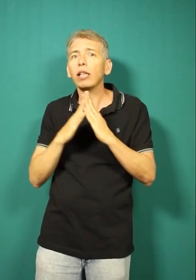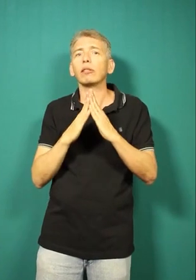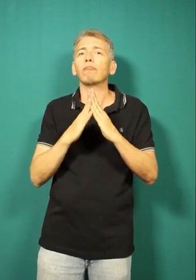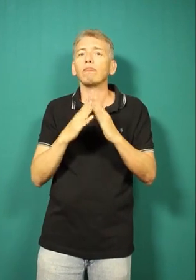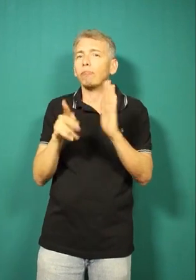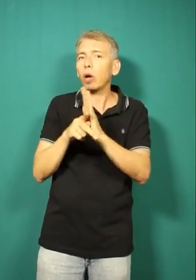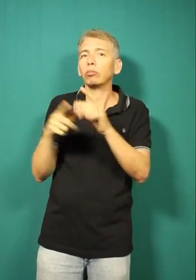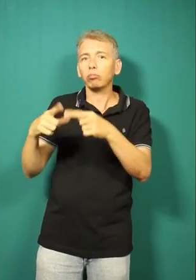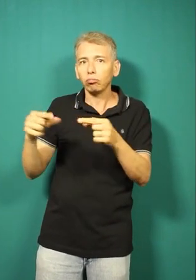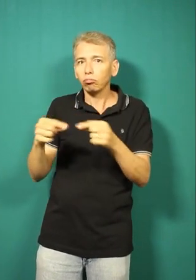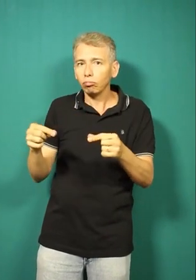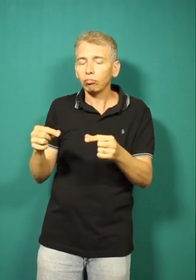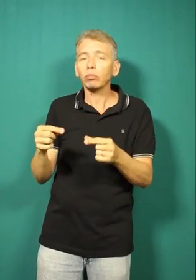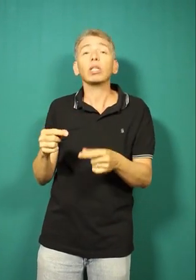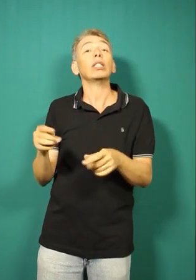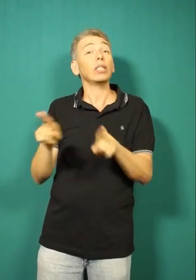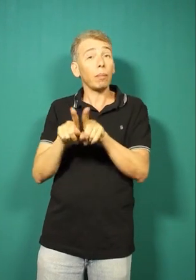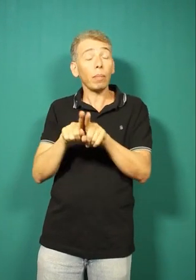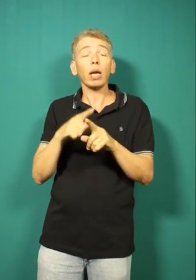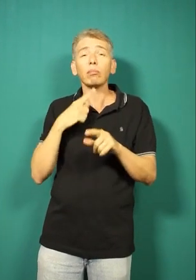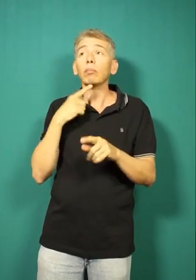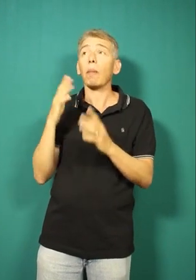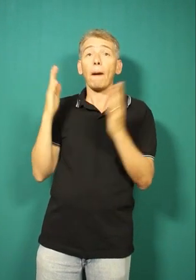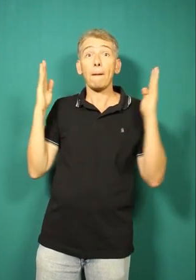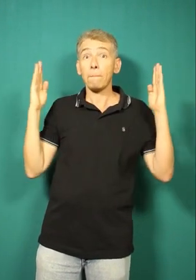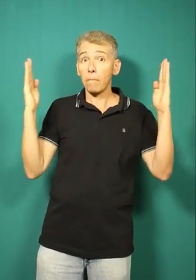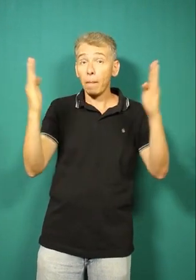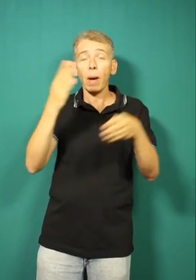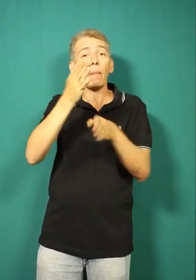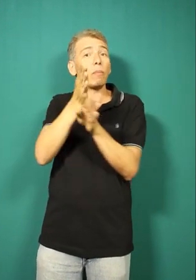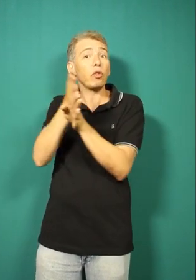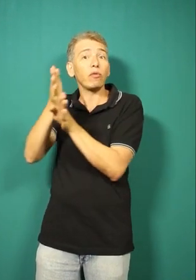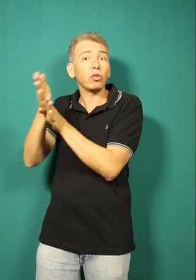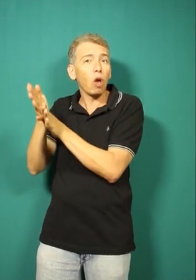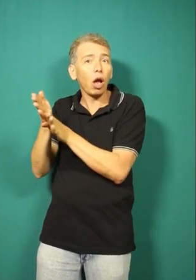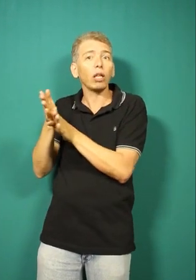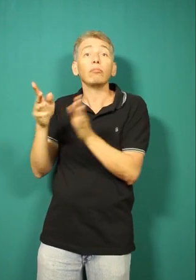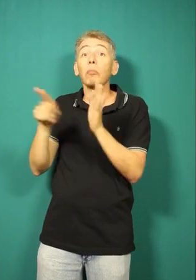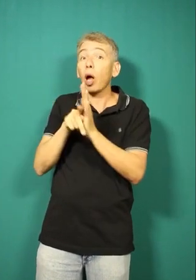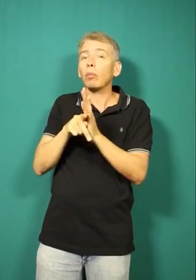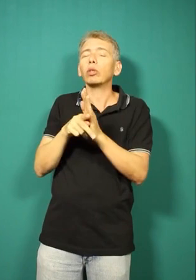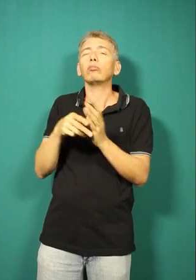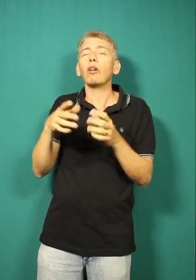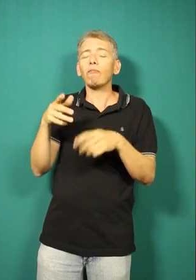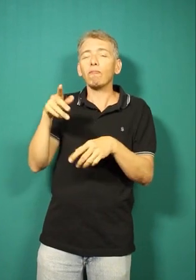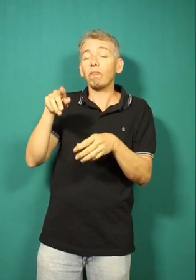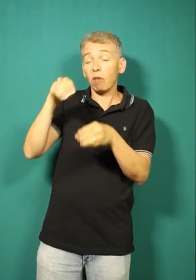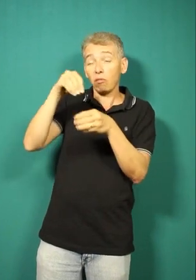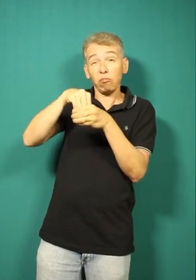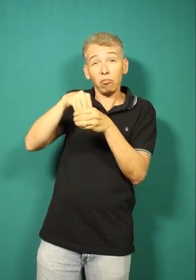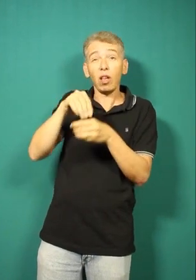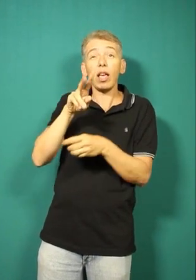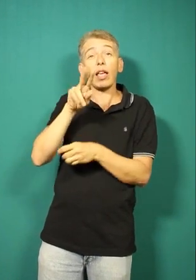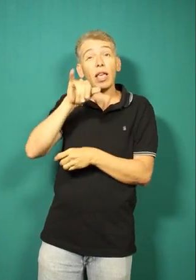assets, including paper for sliding screens in Katsura Imperial Villa.